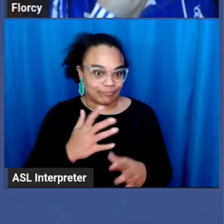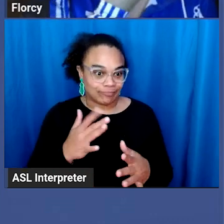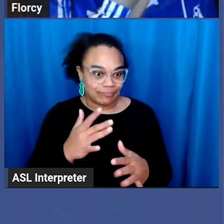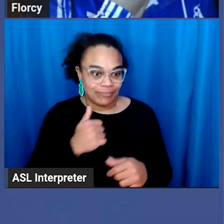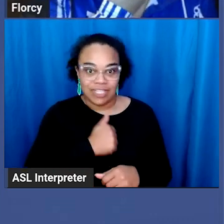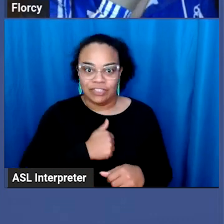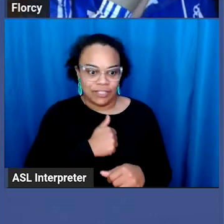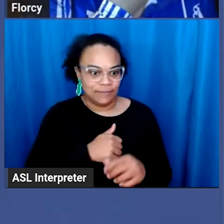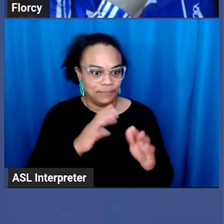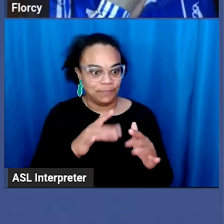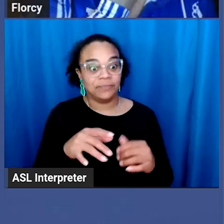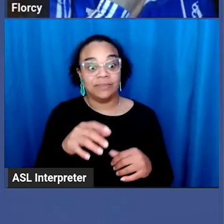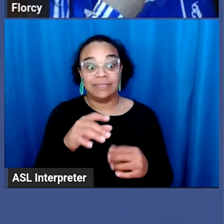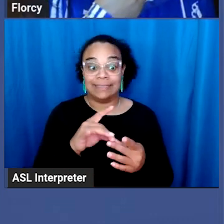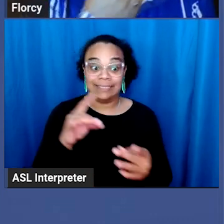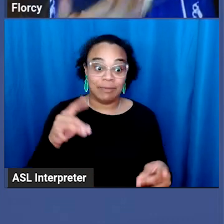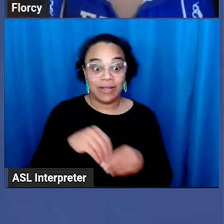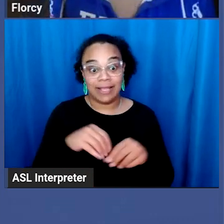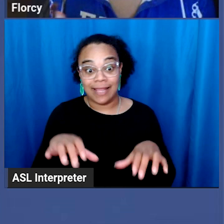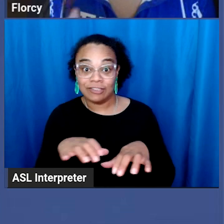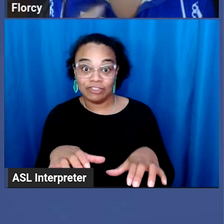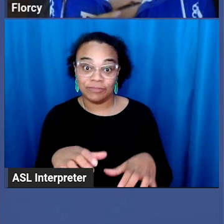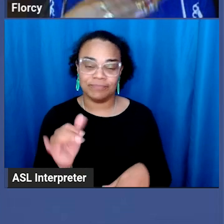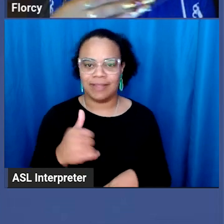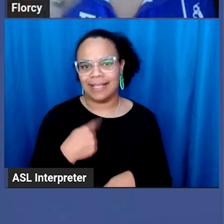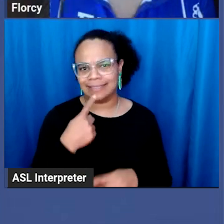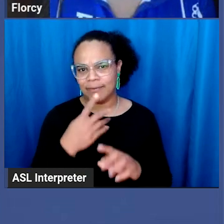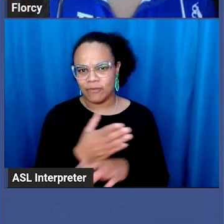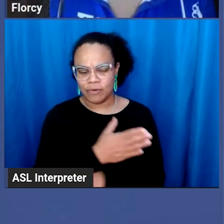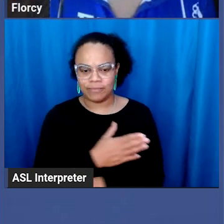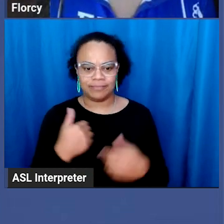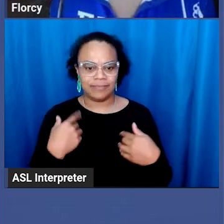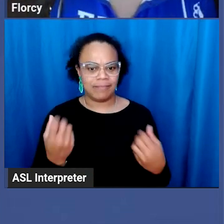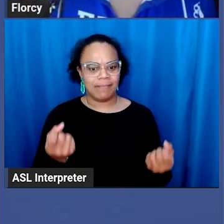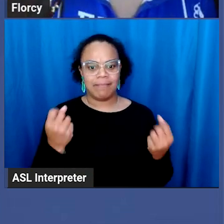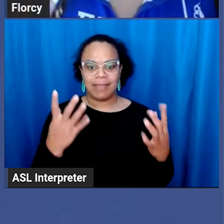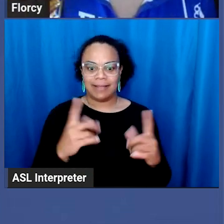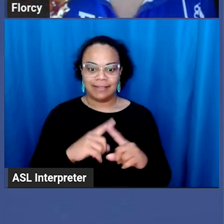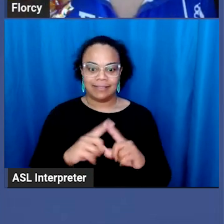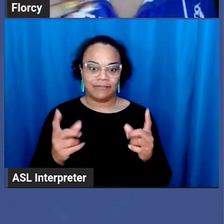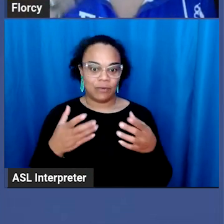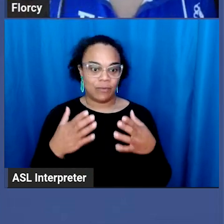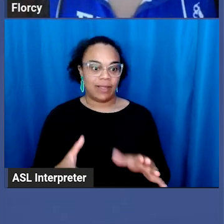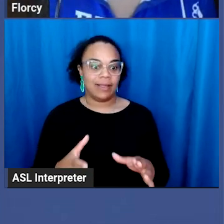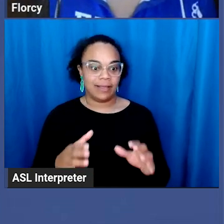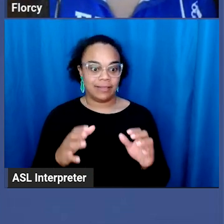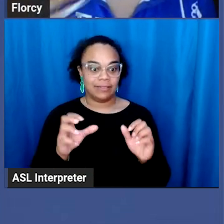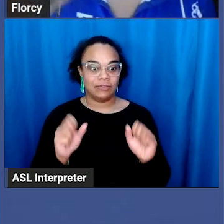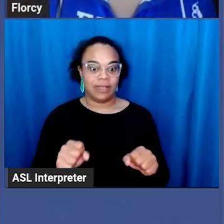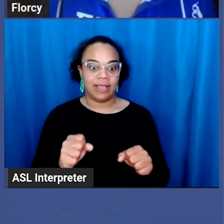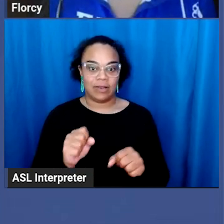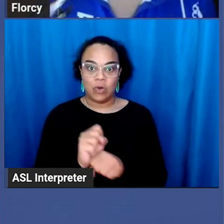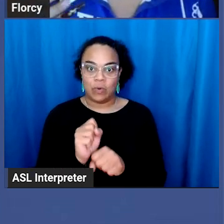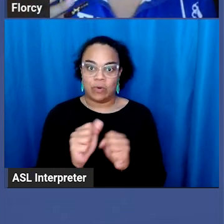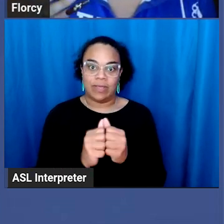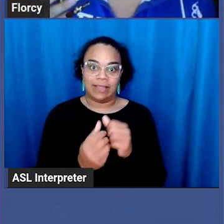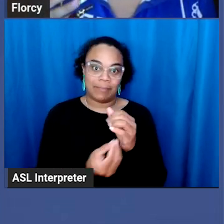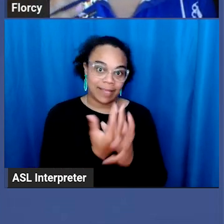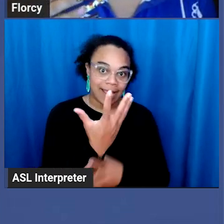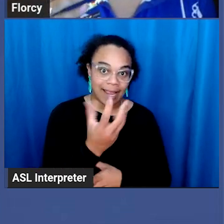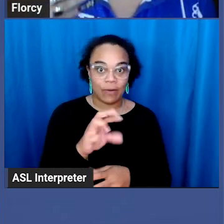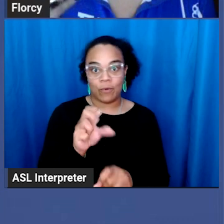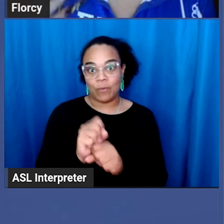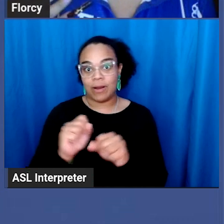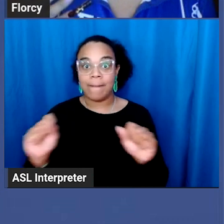So yeah, spirit in action. And like I said before, there are several ways to work a plant or work magic or